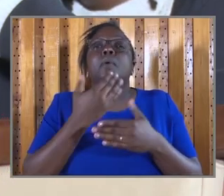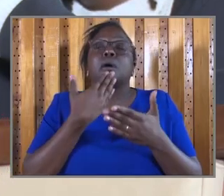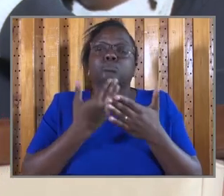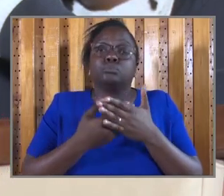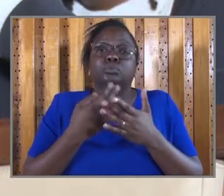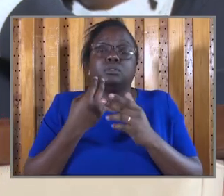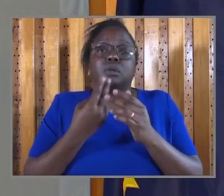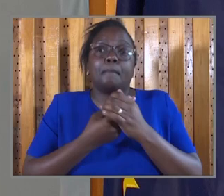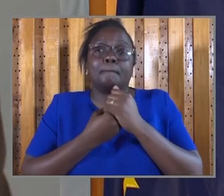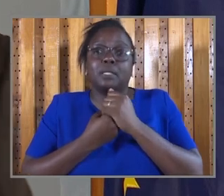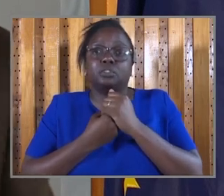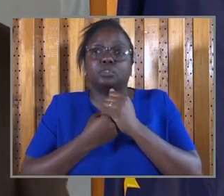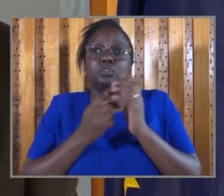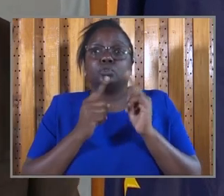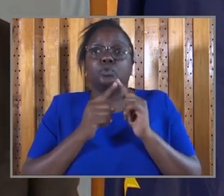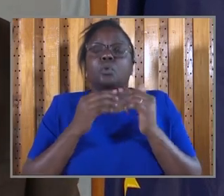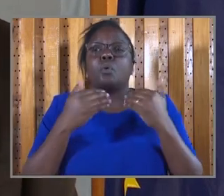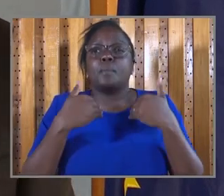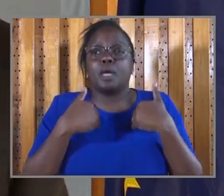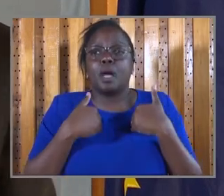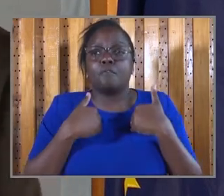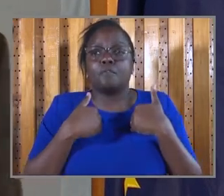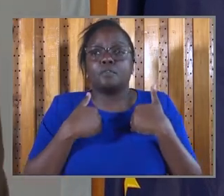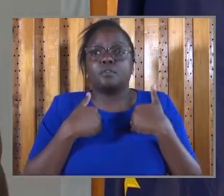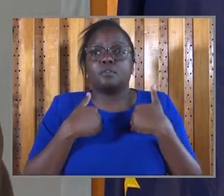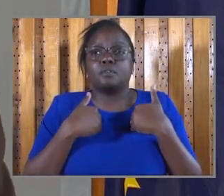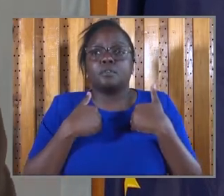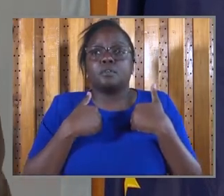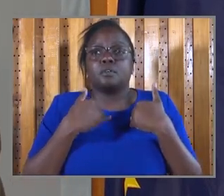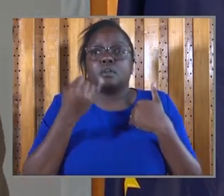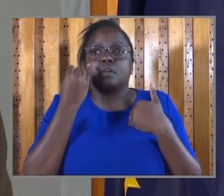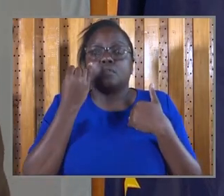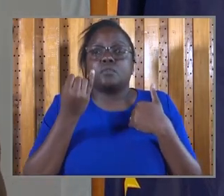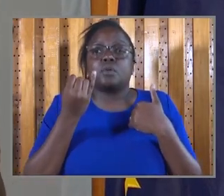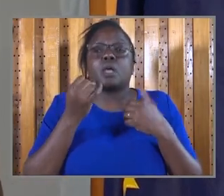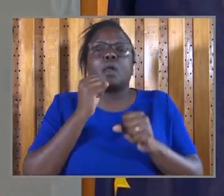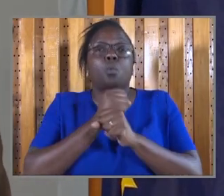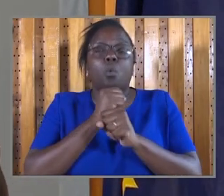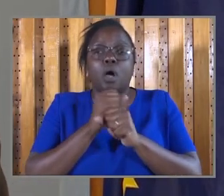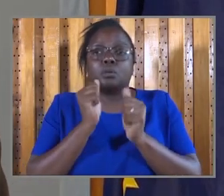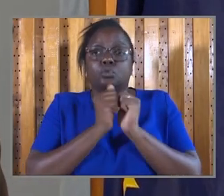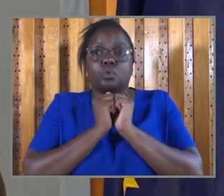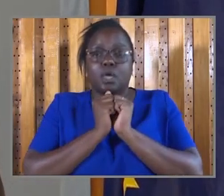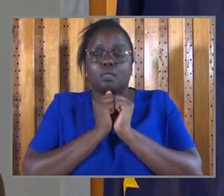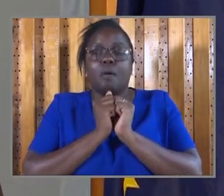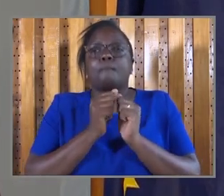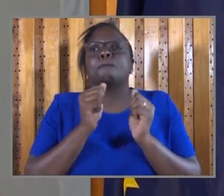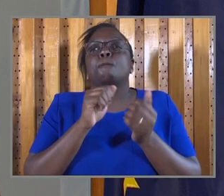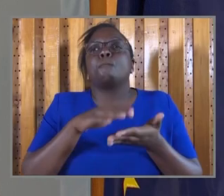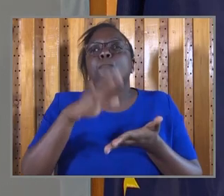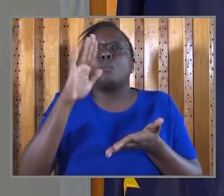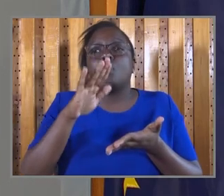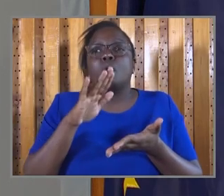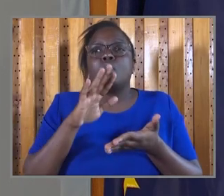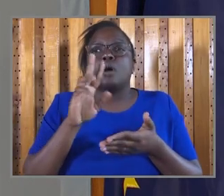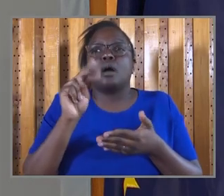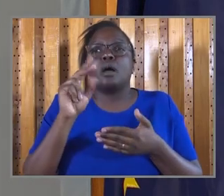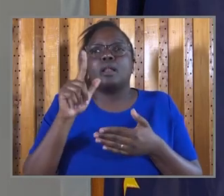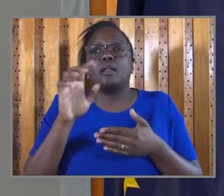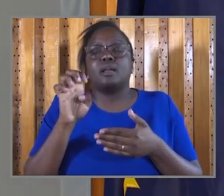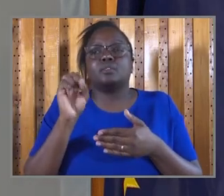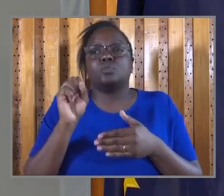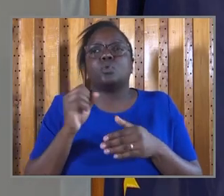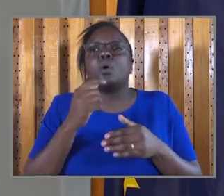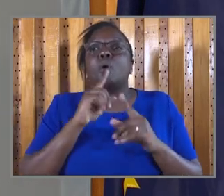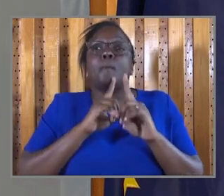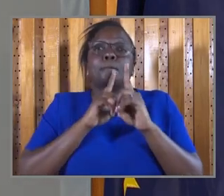had in the decades ahead of us. If only we work together even more. And yes, you were mentioning a number